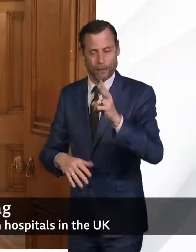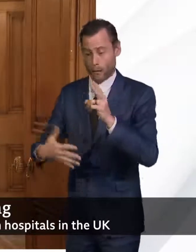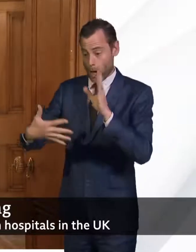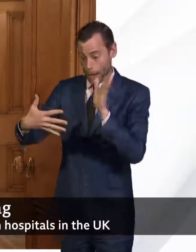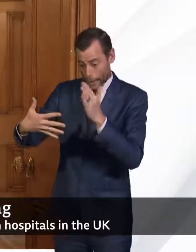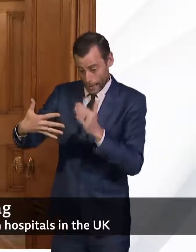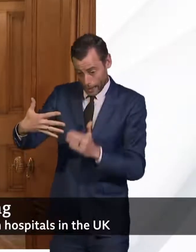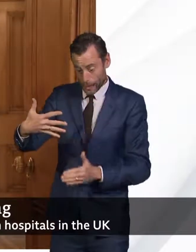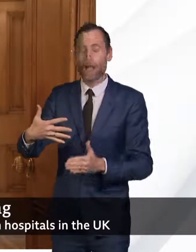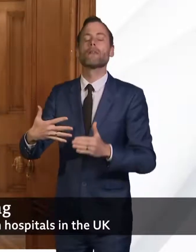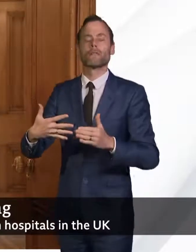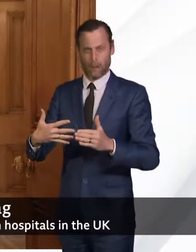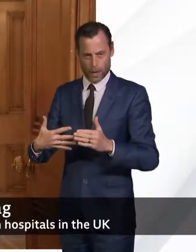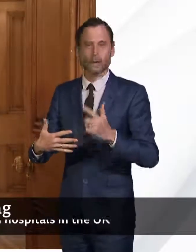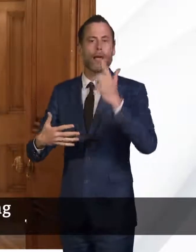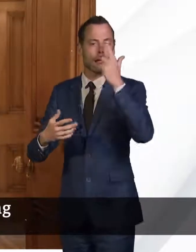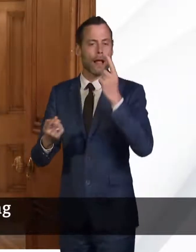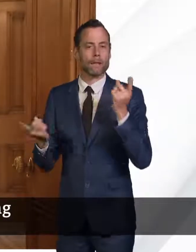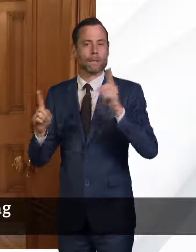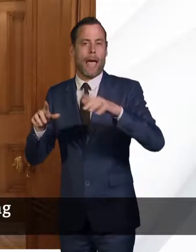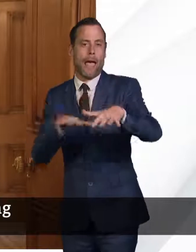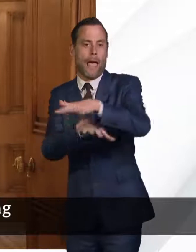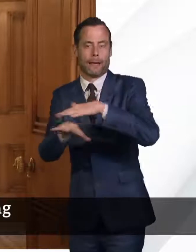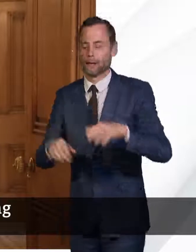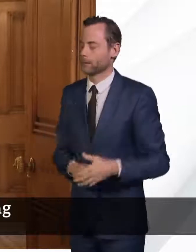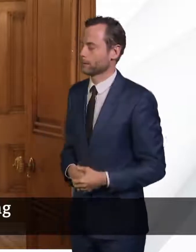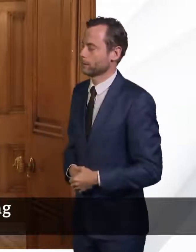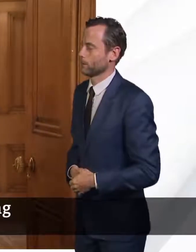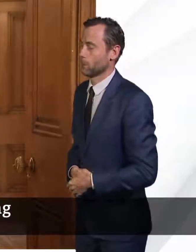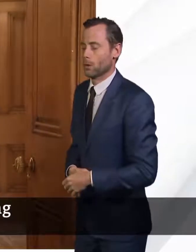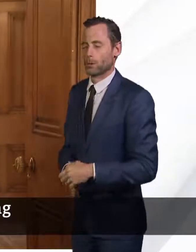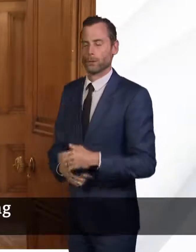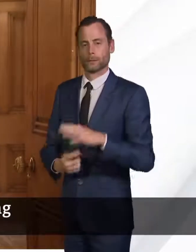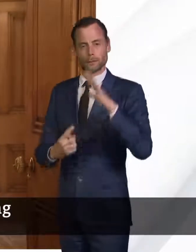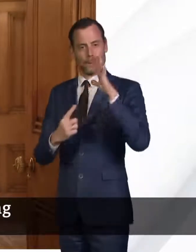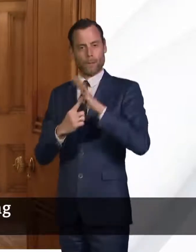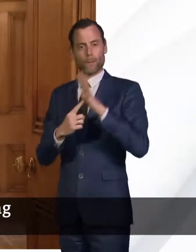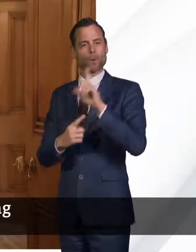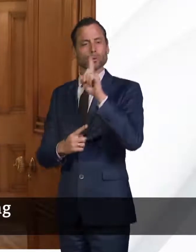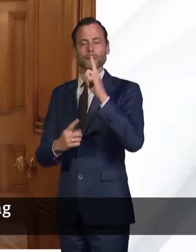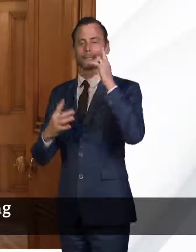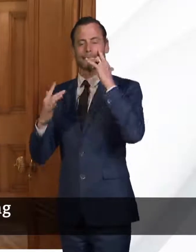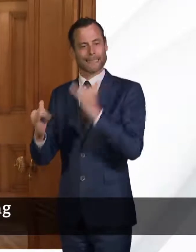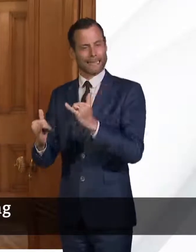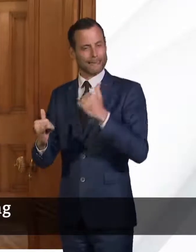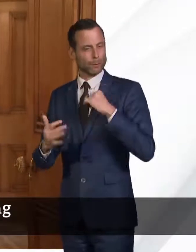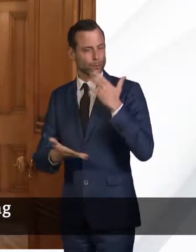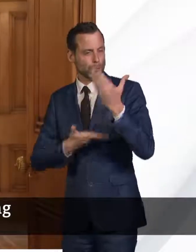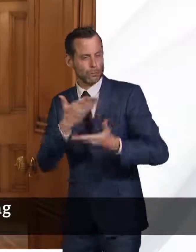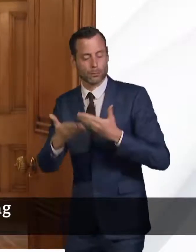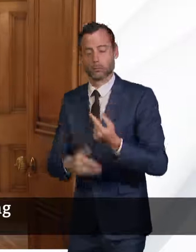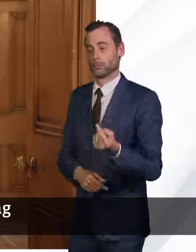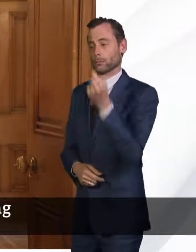of major importance. First, on testing. At the start of the month, I set a goal of 100,000 tests a